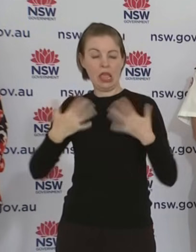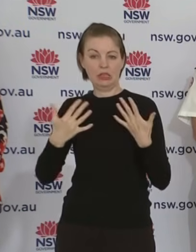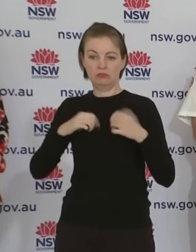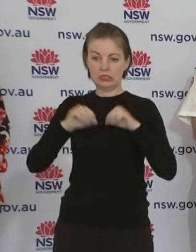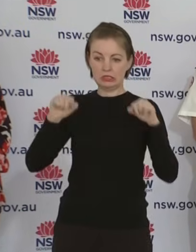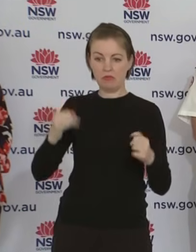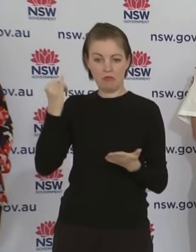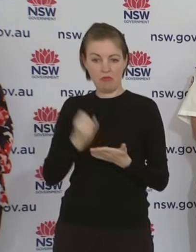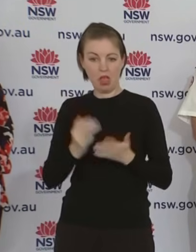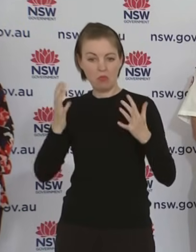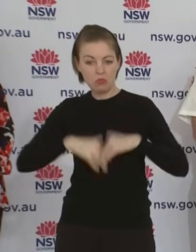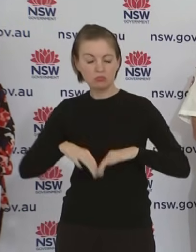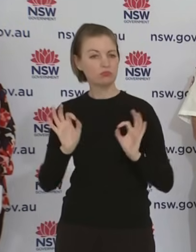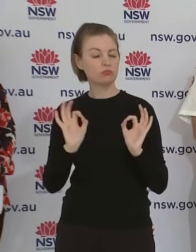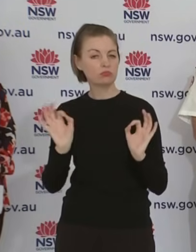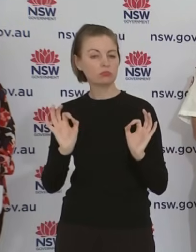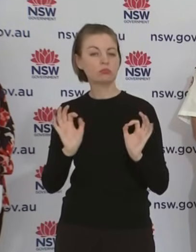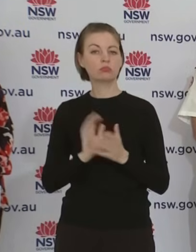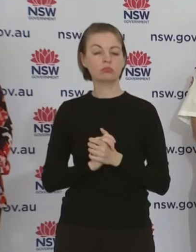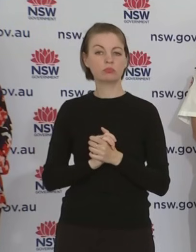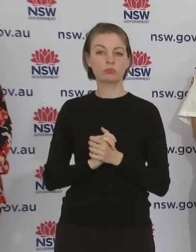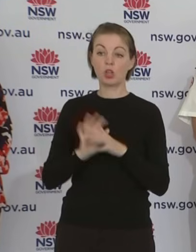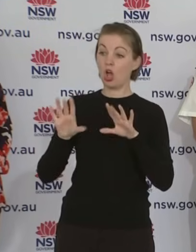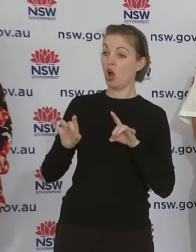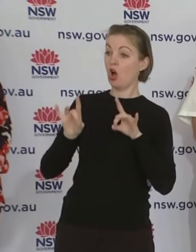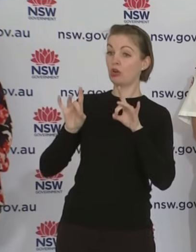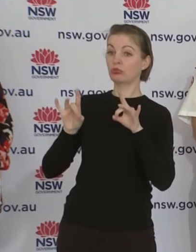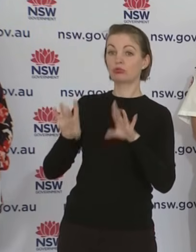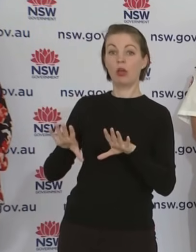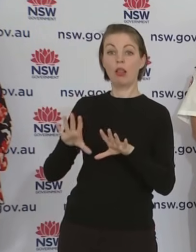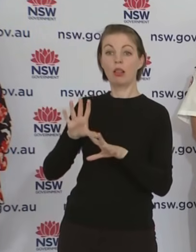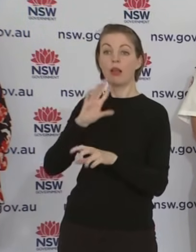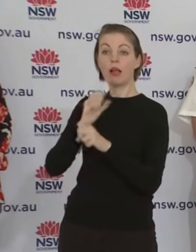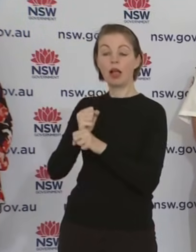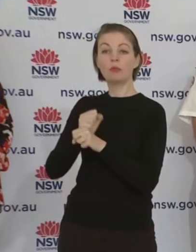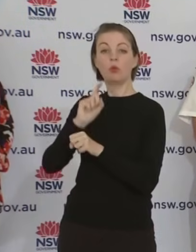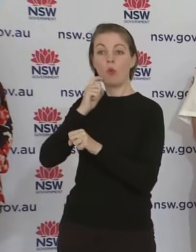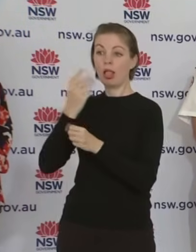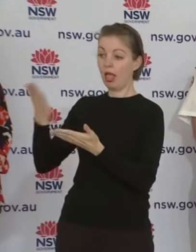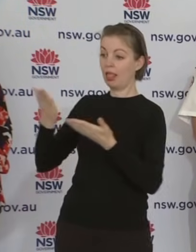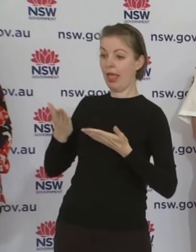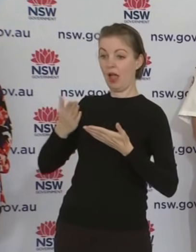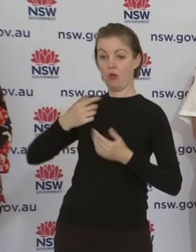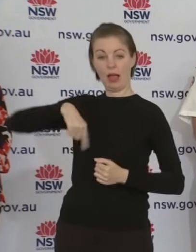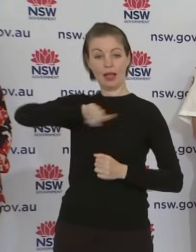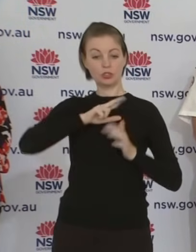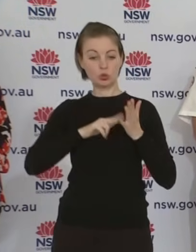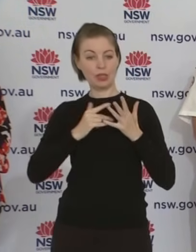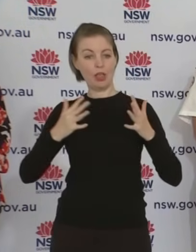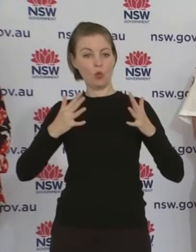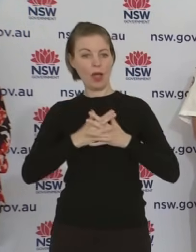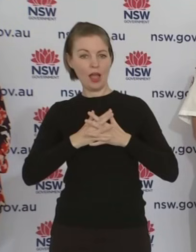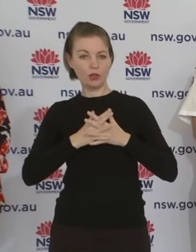that the federal government will be making available to us to develop our own passport, so that when you use your New South Wales or your Service New South Wales app to check in